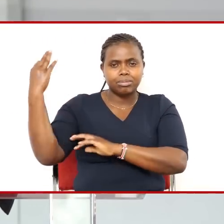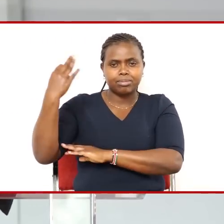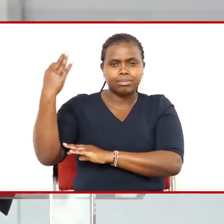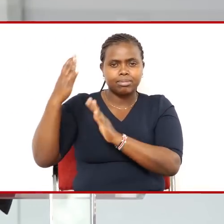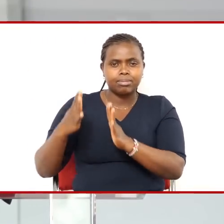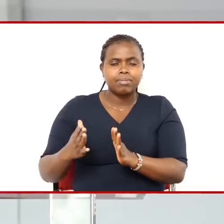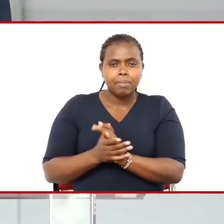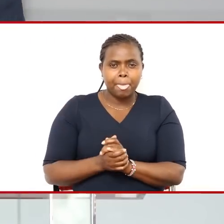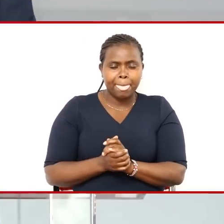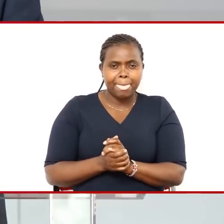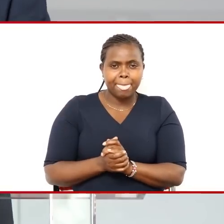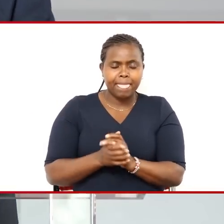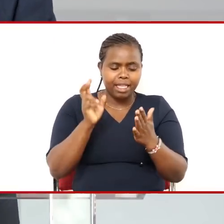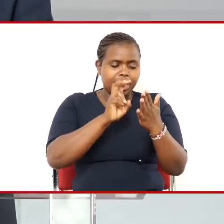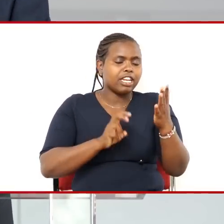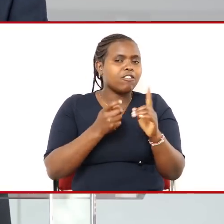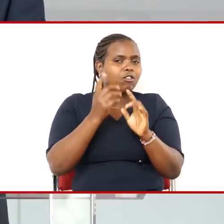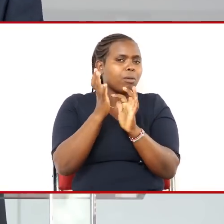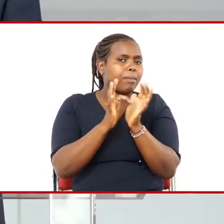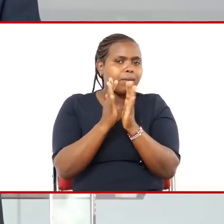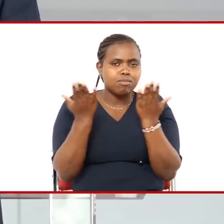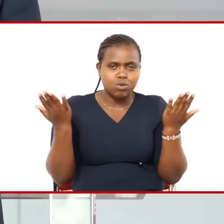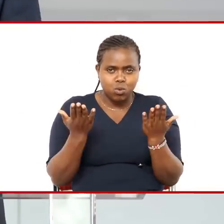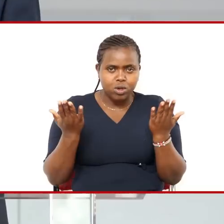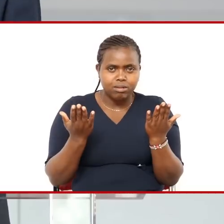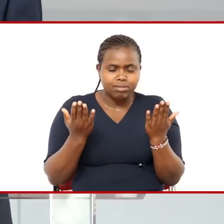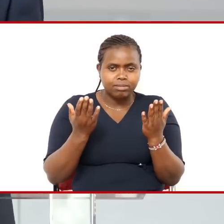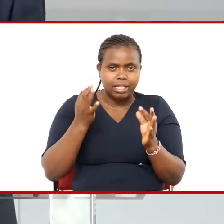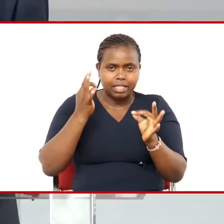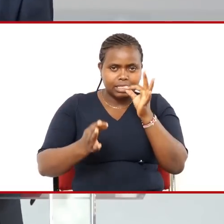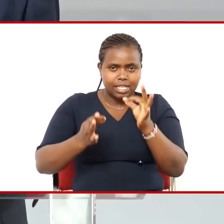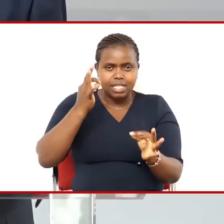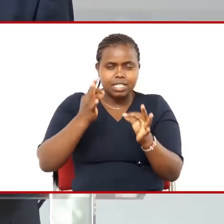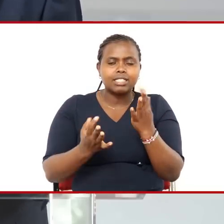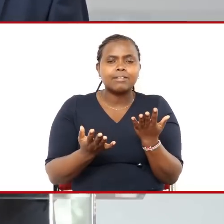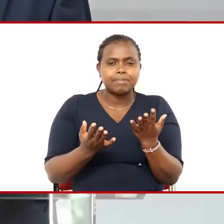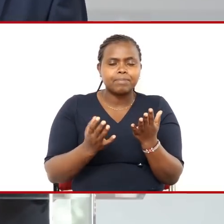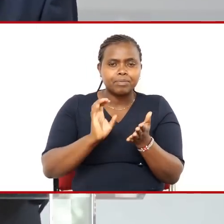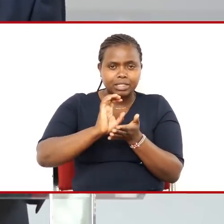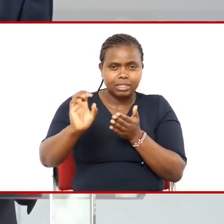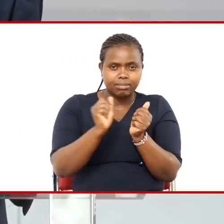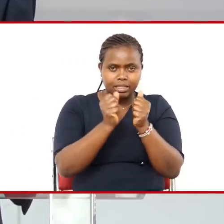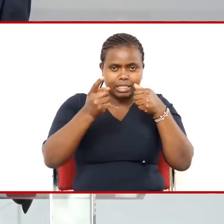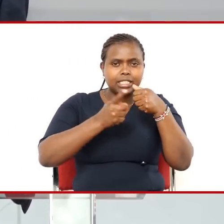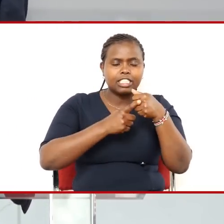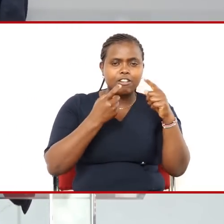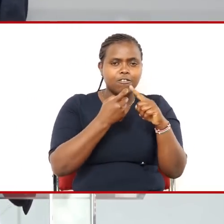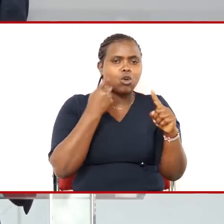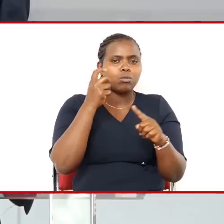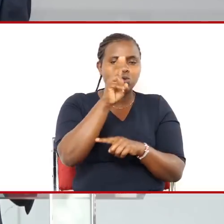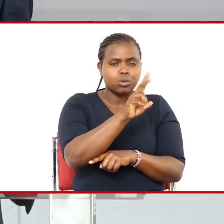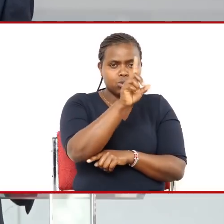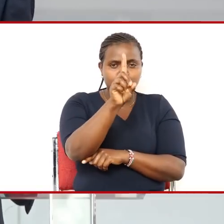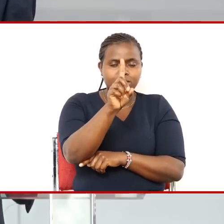speaker. And our reading comes from the book of Judges. Chapter 16, we will read from